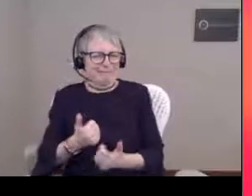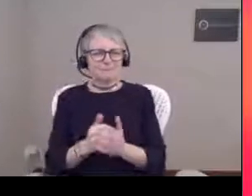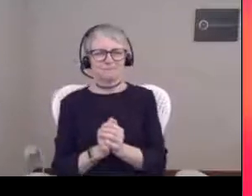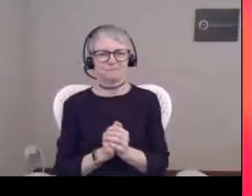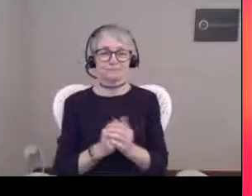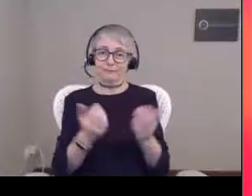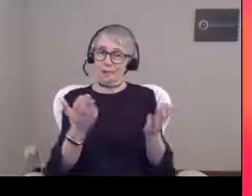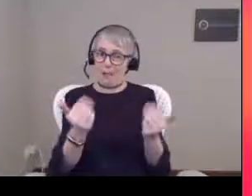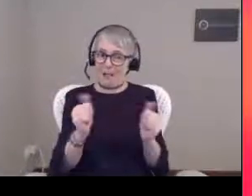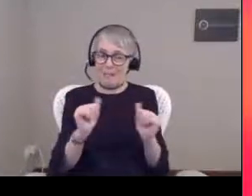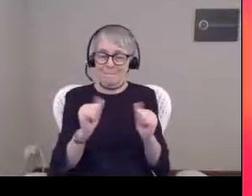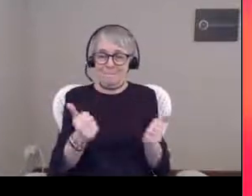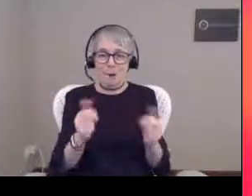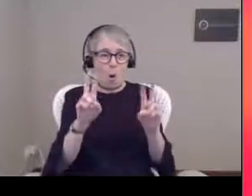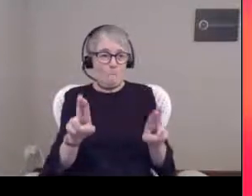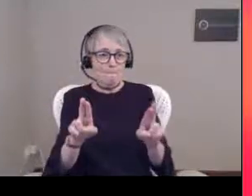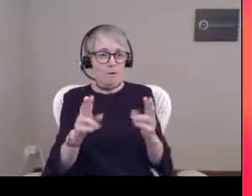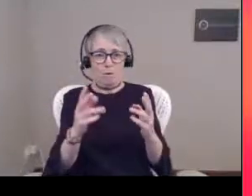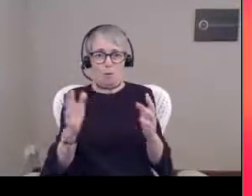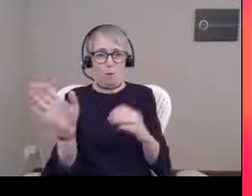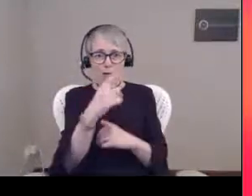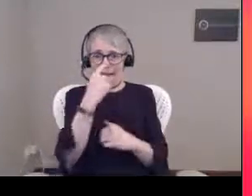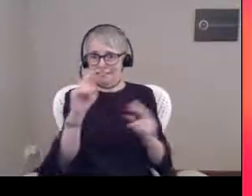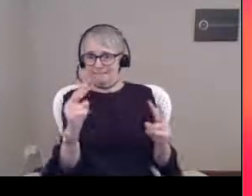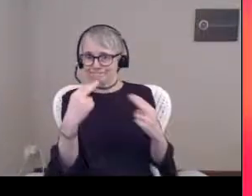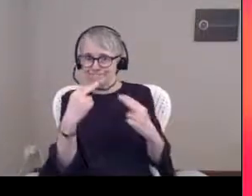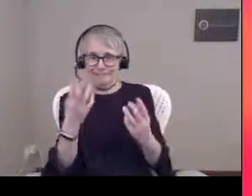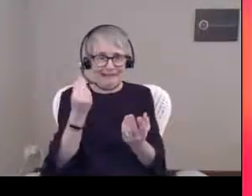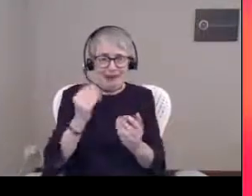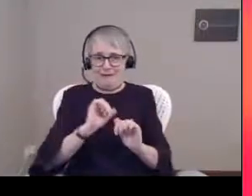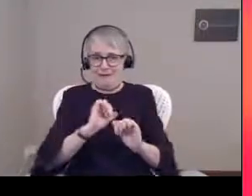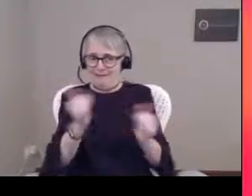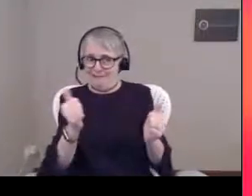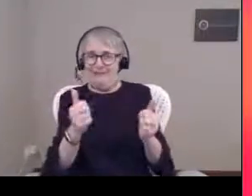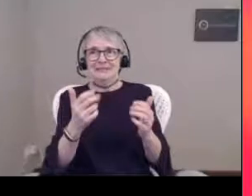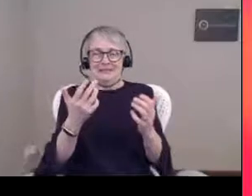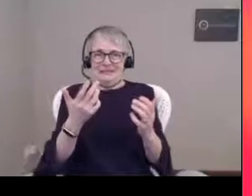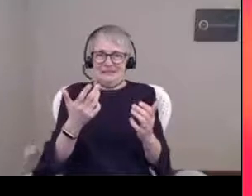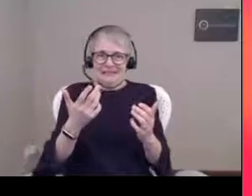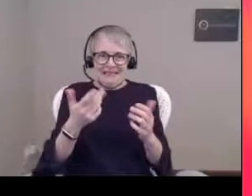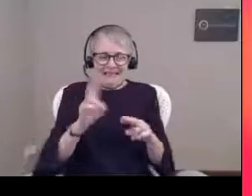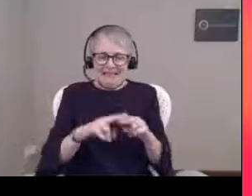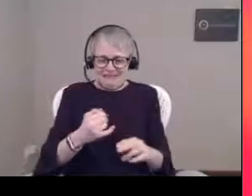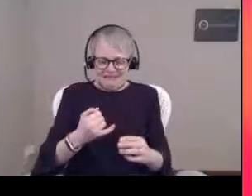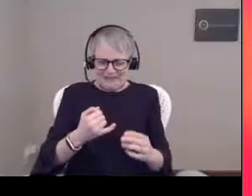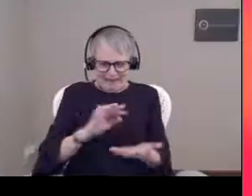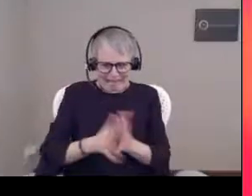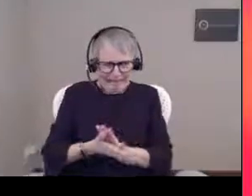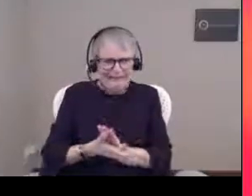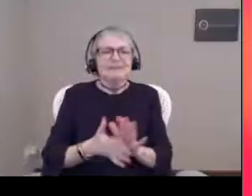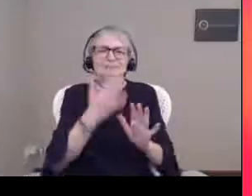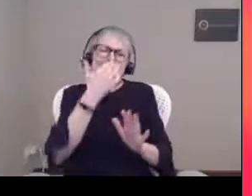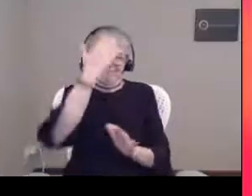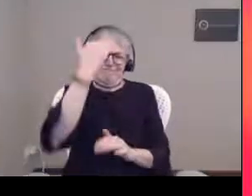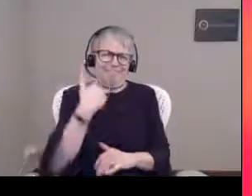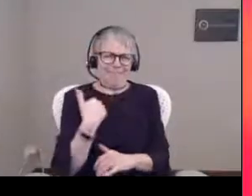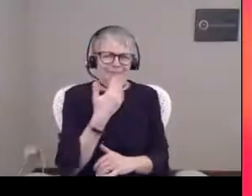hope it's accessible for everybody. We've done our best, so let us know if we're getting anything wrong and we will try